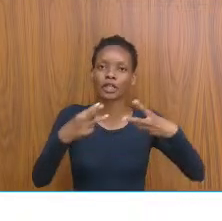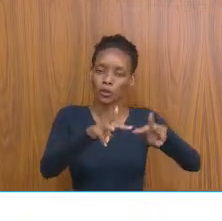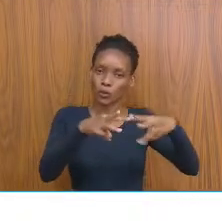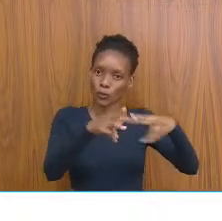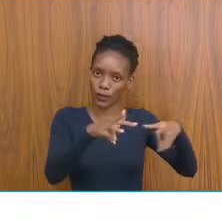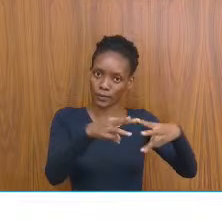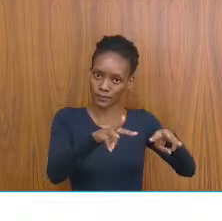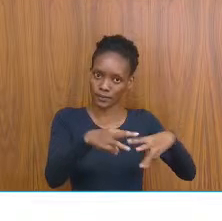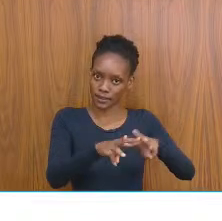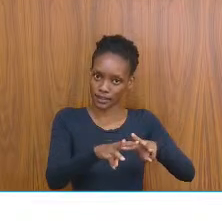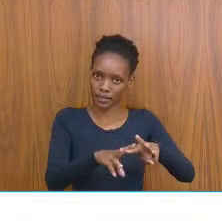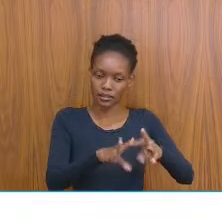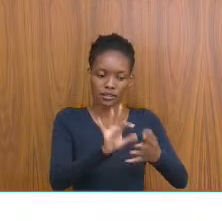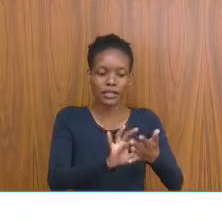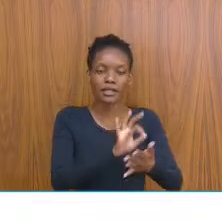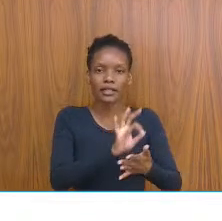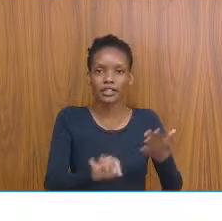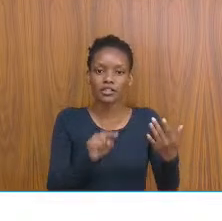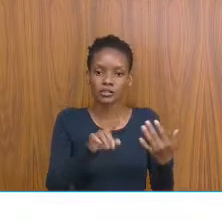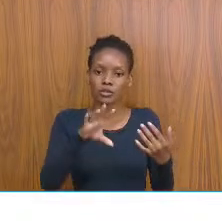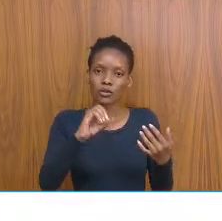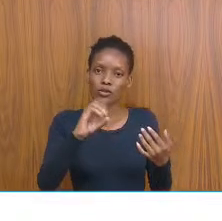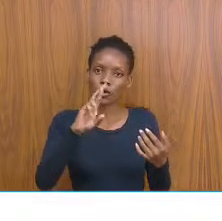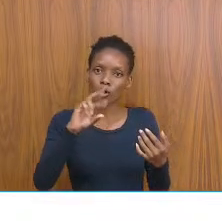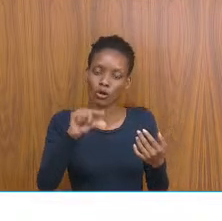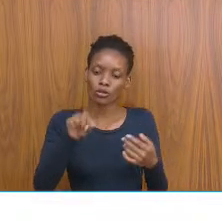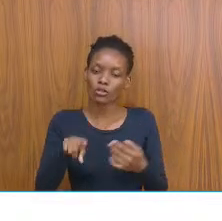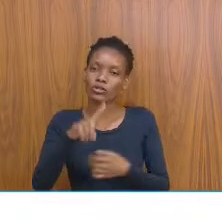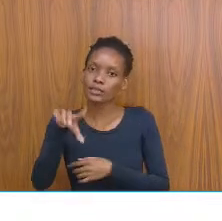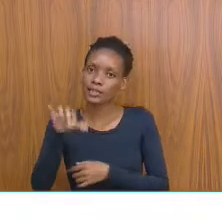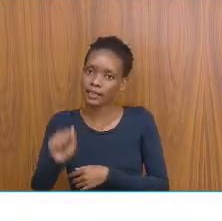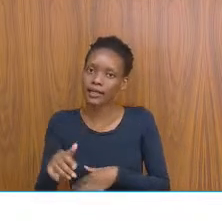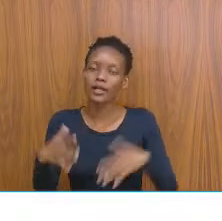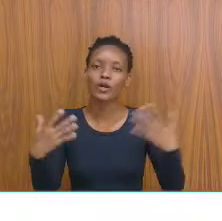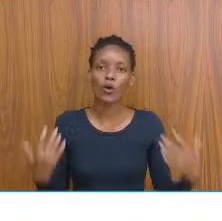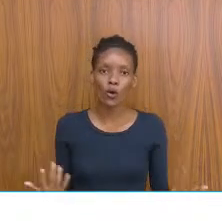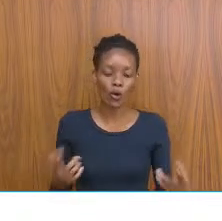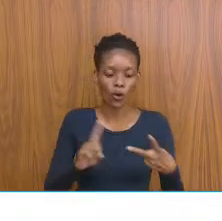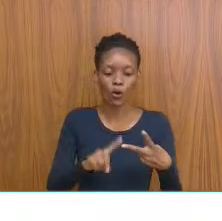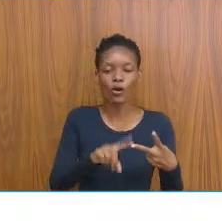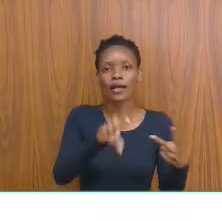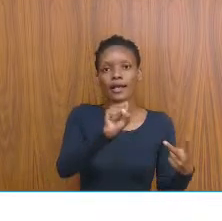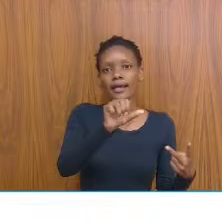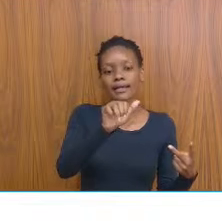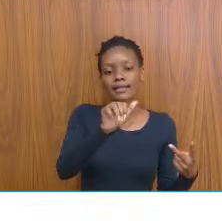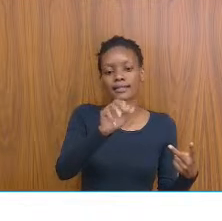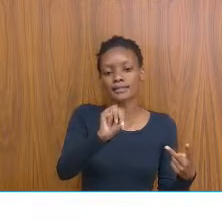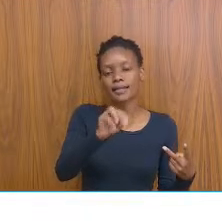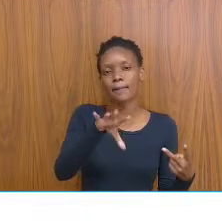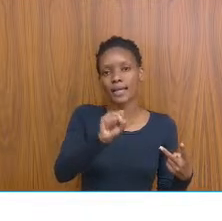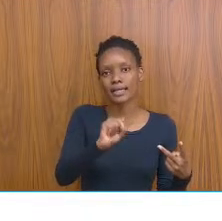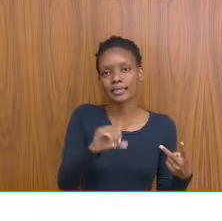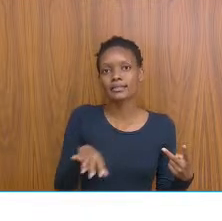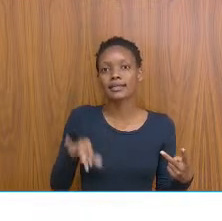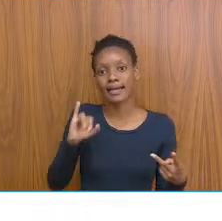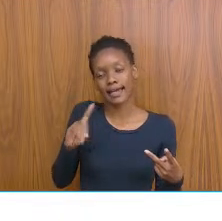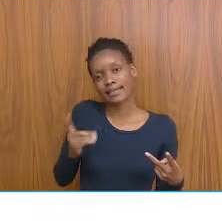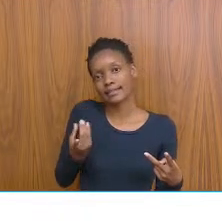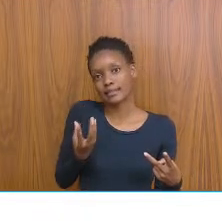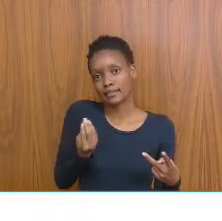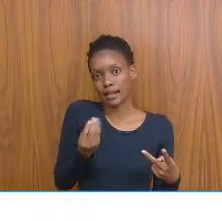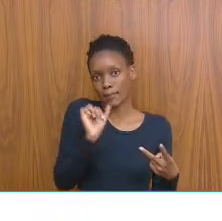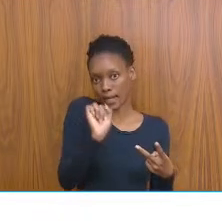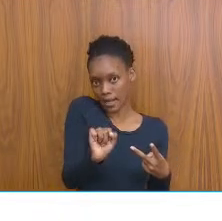website elections.org.za, or by SMSing your identity number to